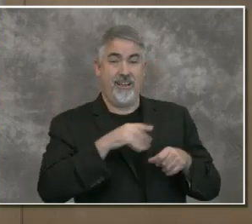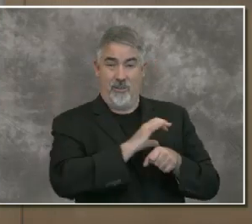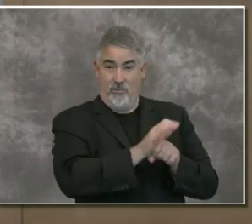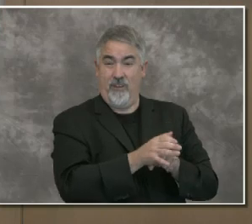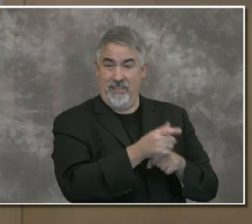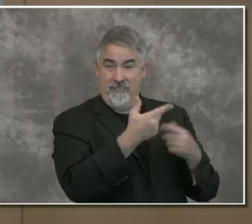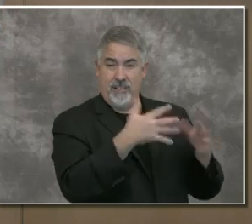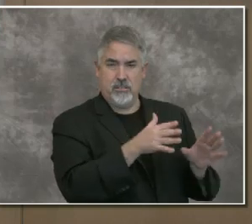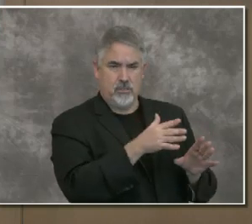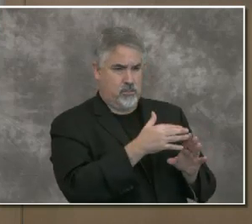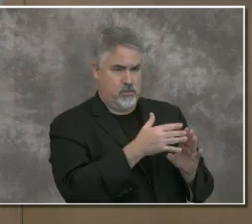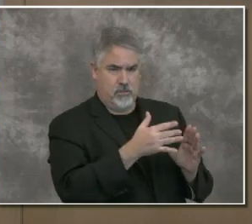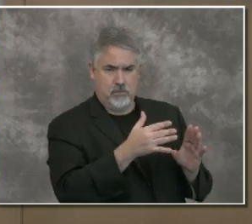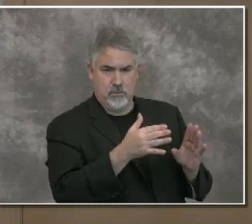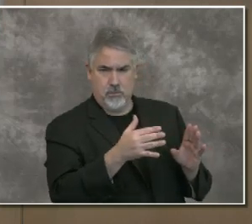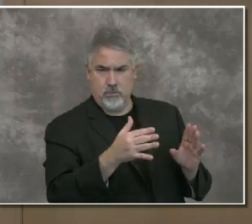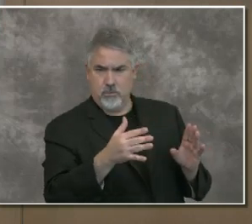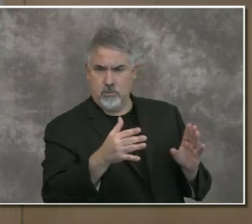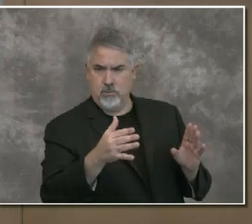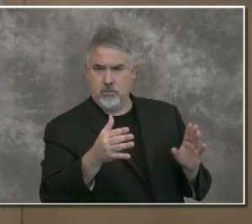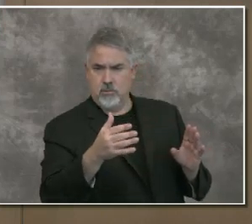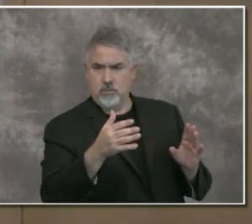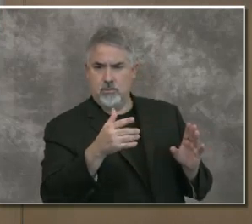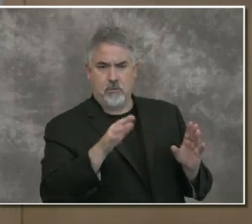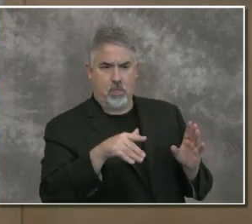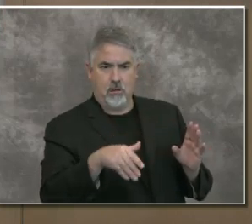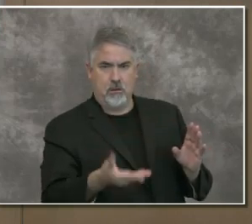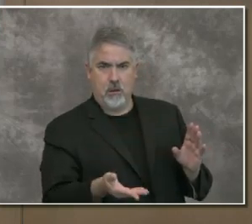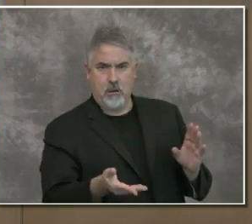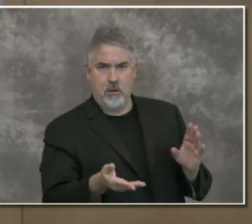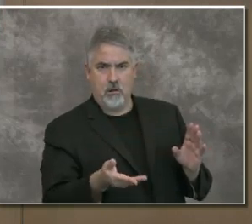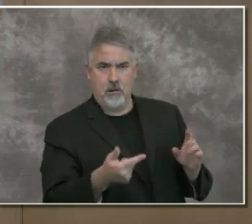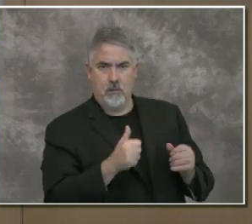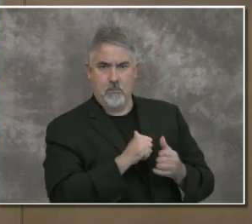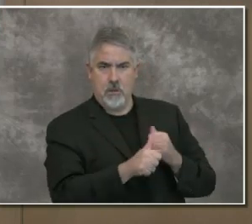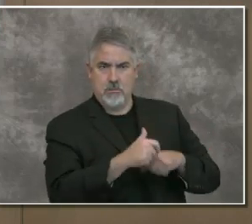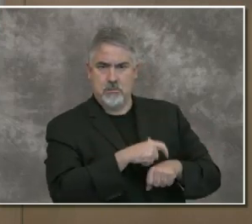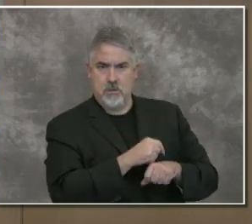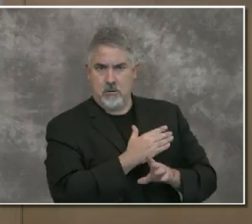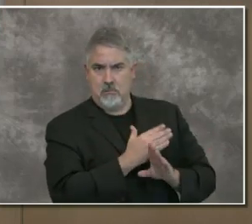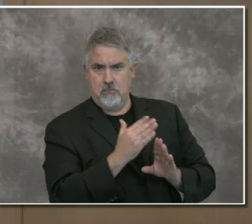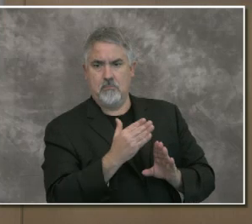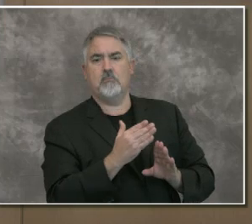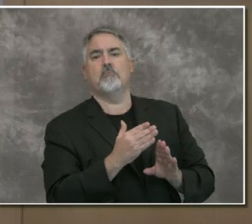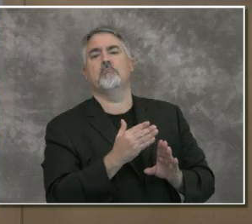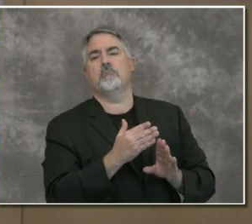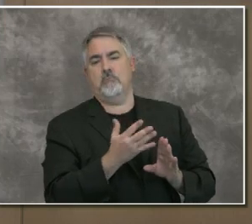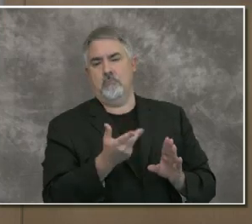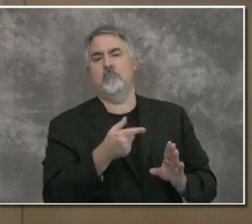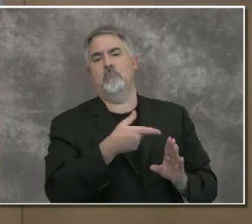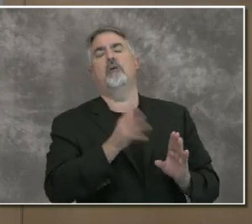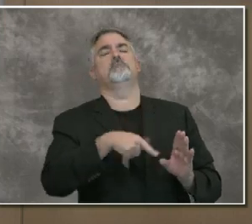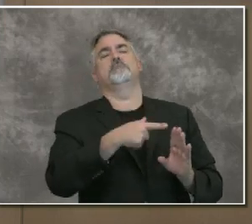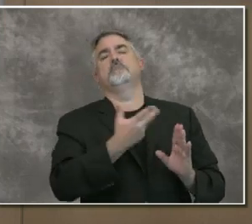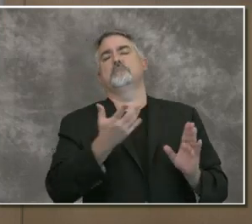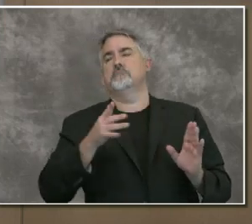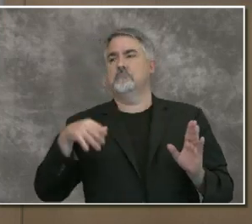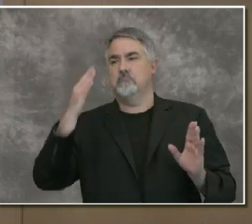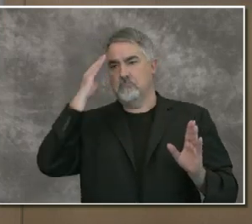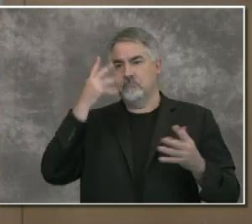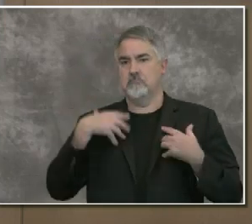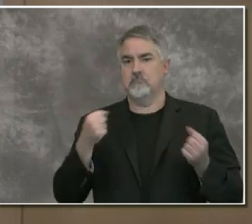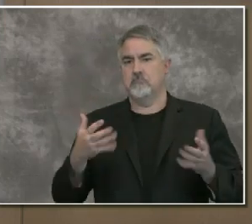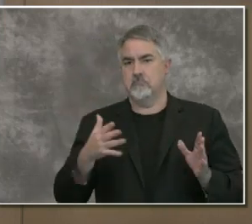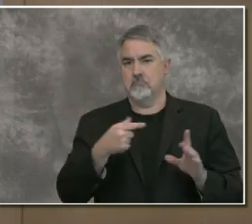somebody has not passed away from the infection. That is the standard that's being used in almost all of the websites that you see that